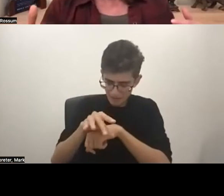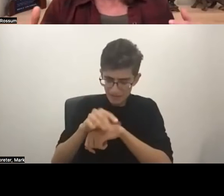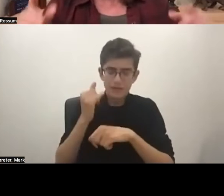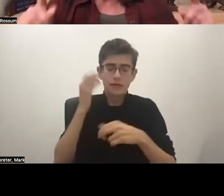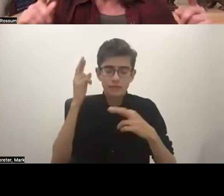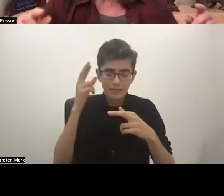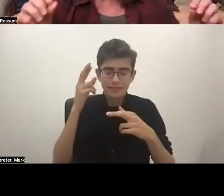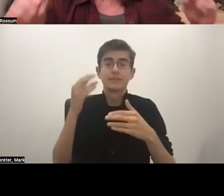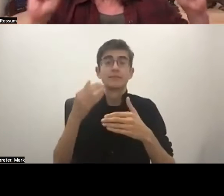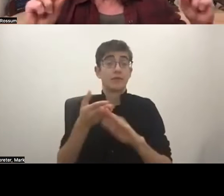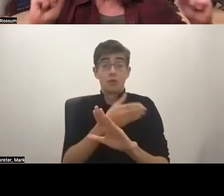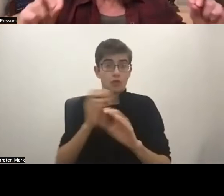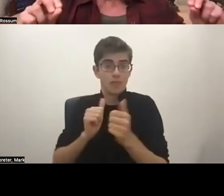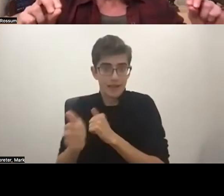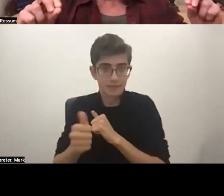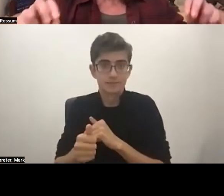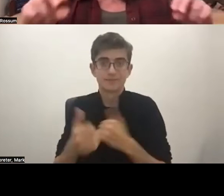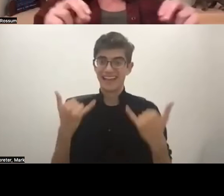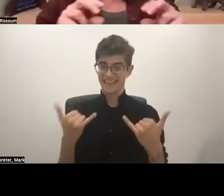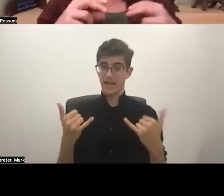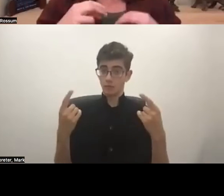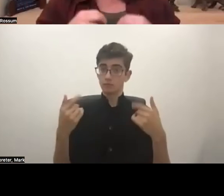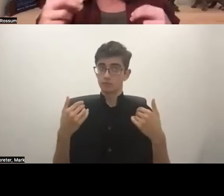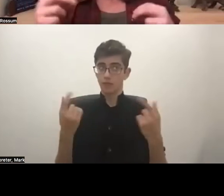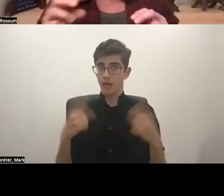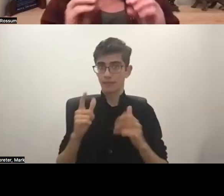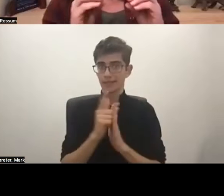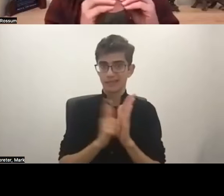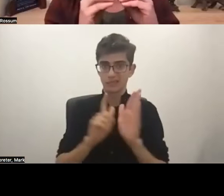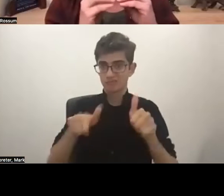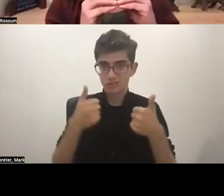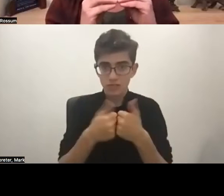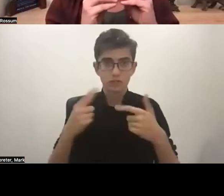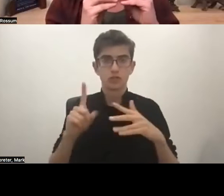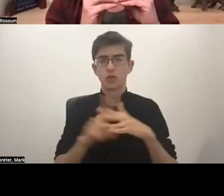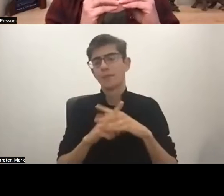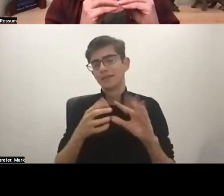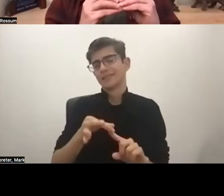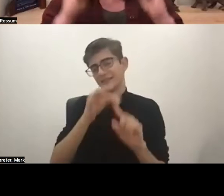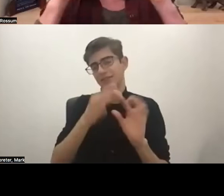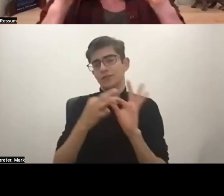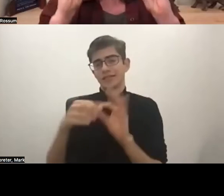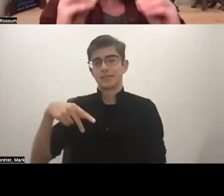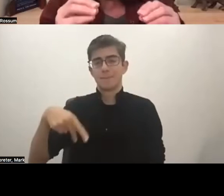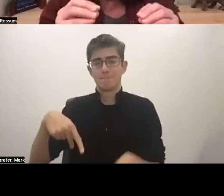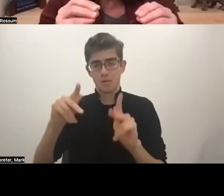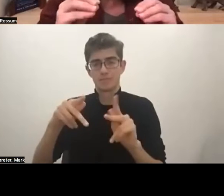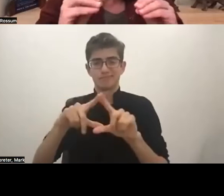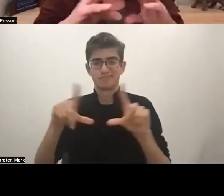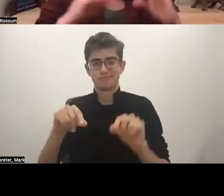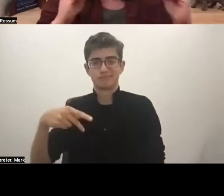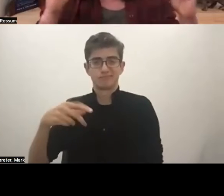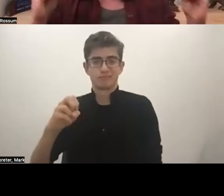been brought forth, particularly to permits, where we and others have been able to demonstrate that the government